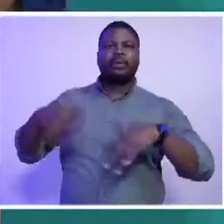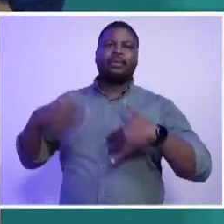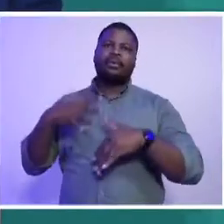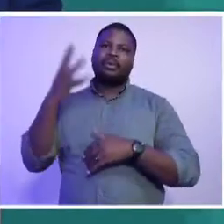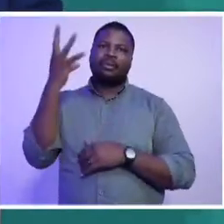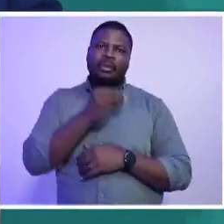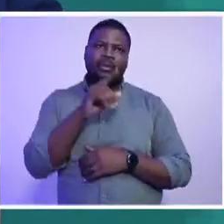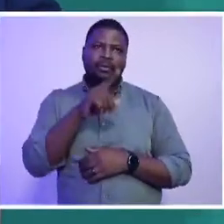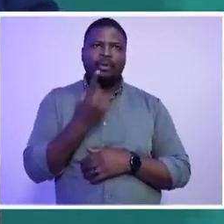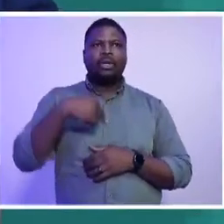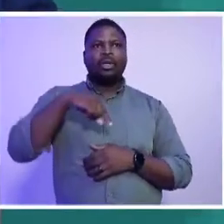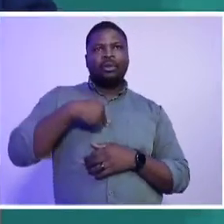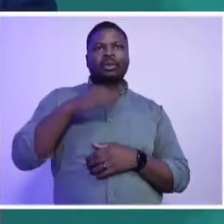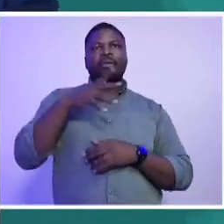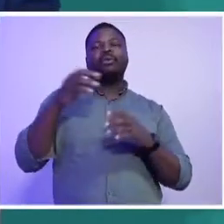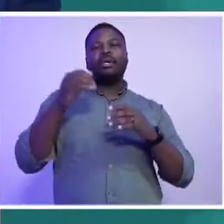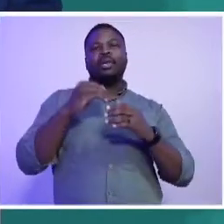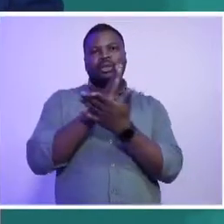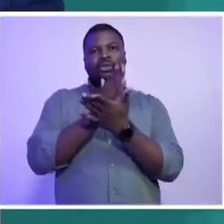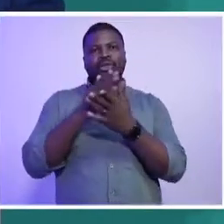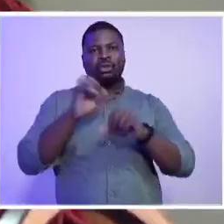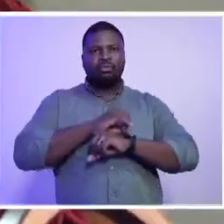share it on the different platforms.